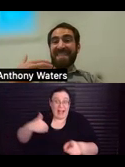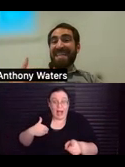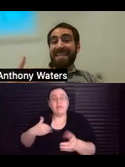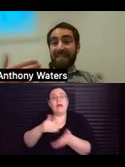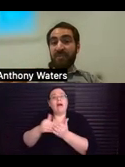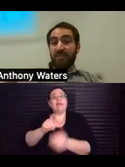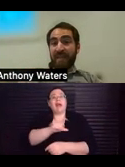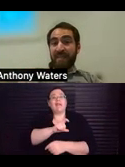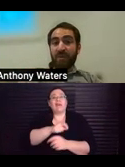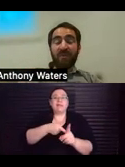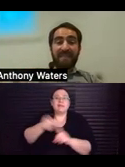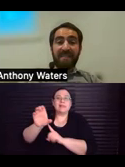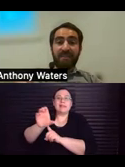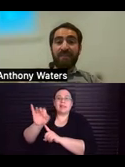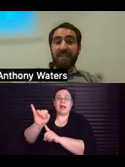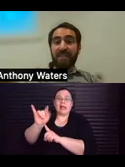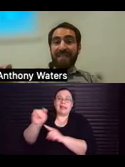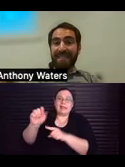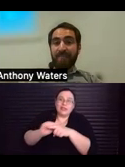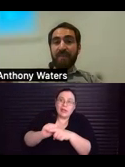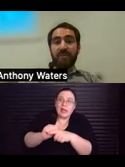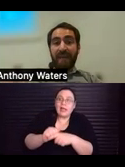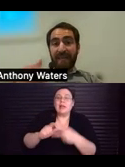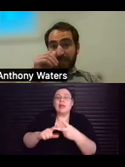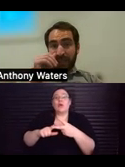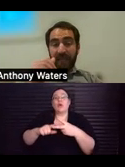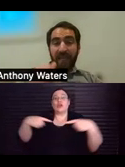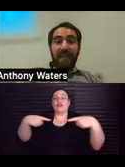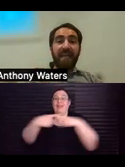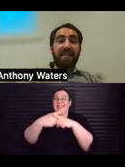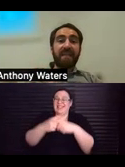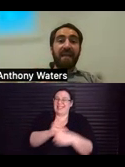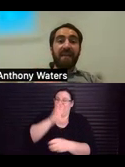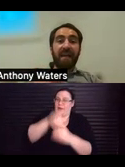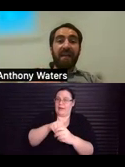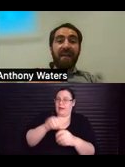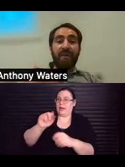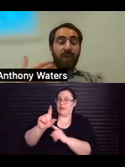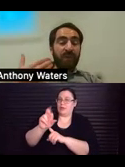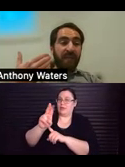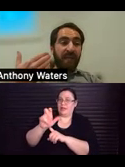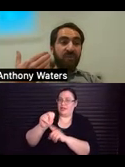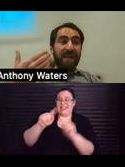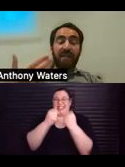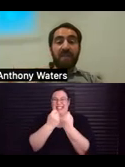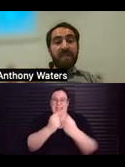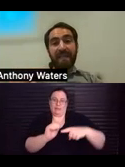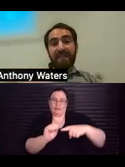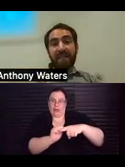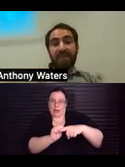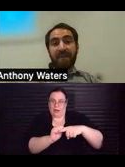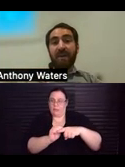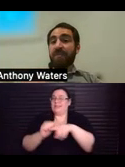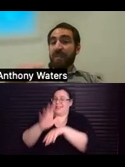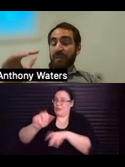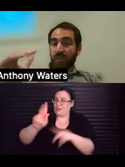called CIT trained, or crisis intervention team trained. And I would try to understand